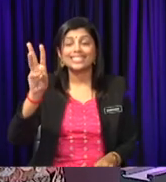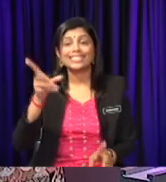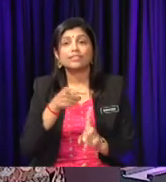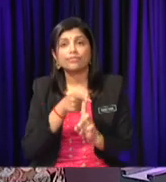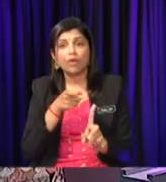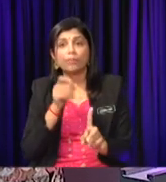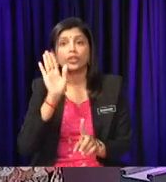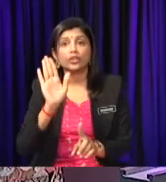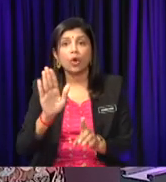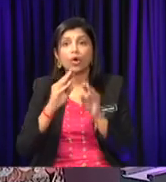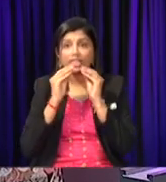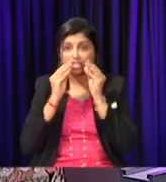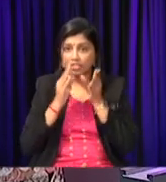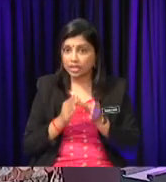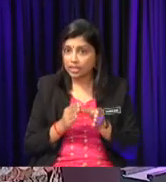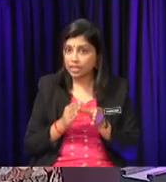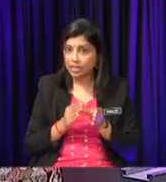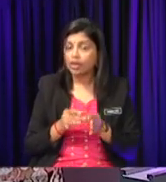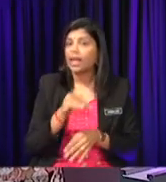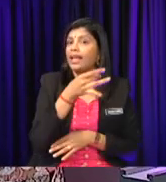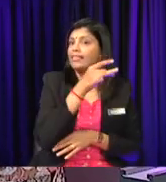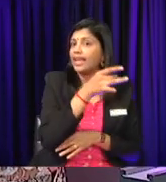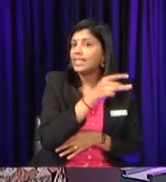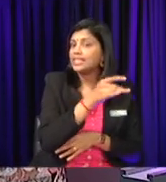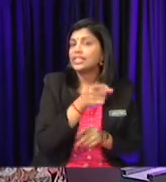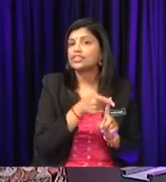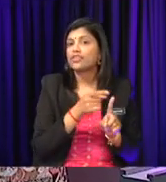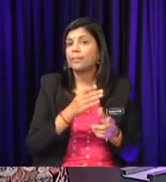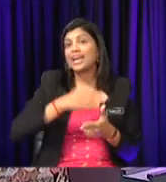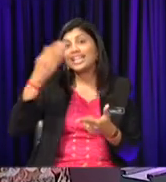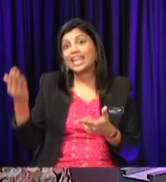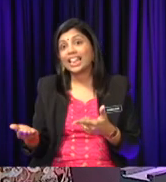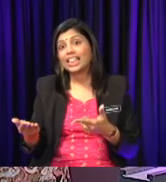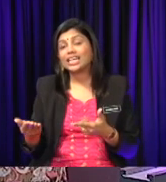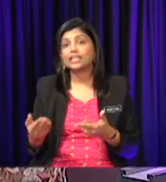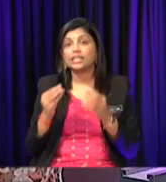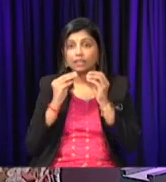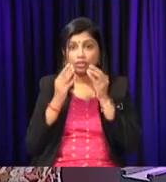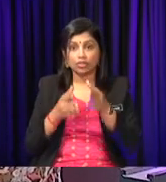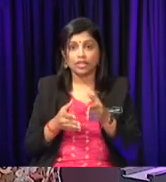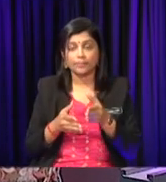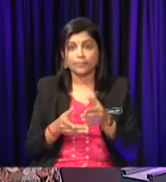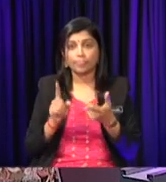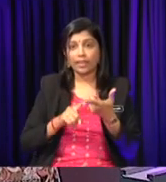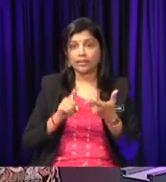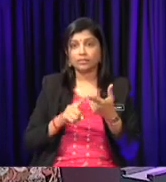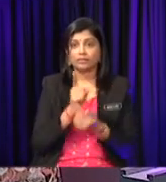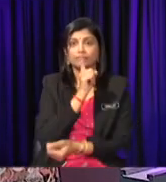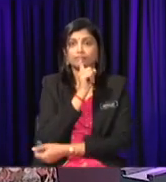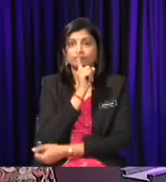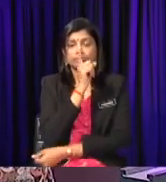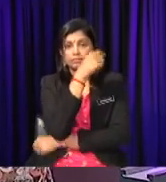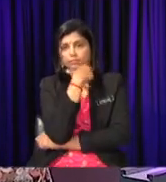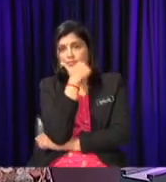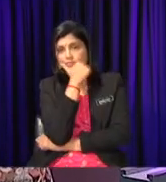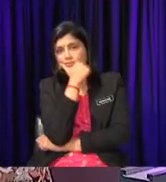important, and only one will be doing the speaking. And they will follow a script, as I have showed to Shafika just